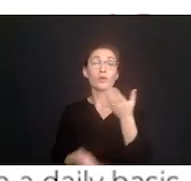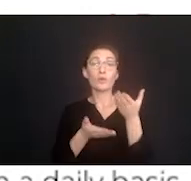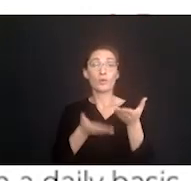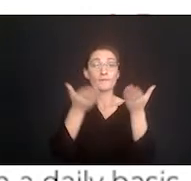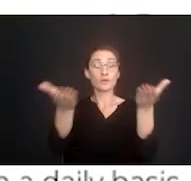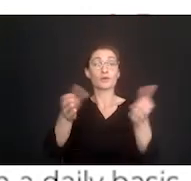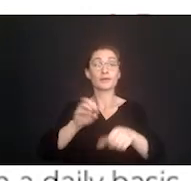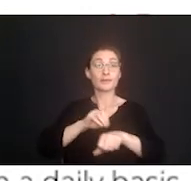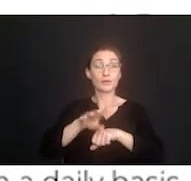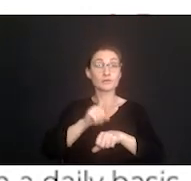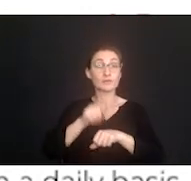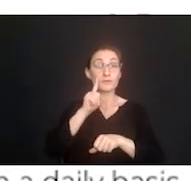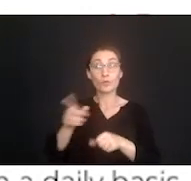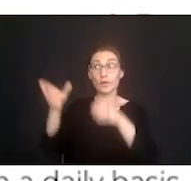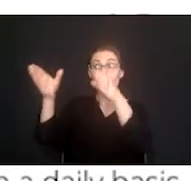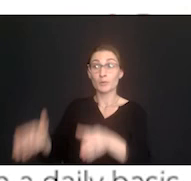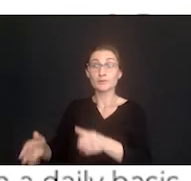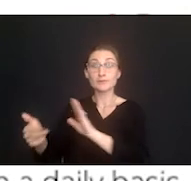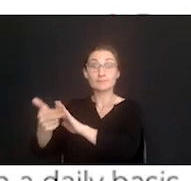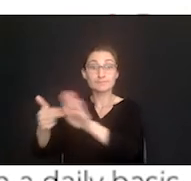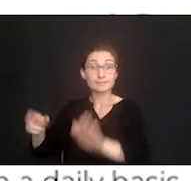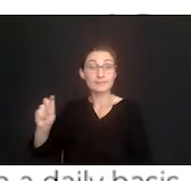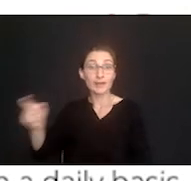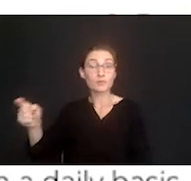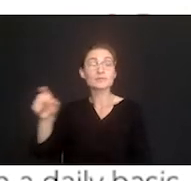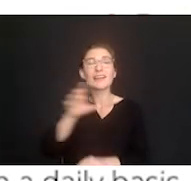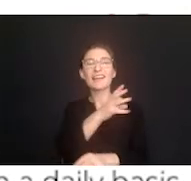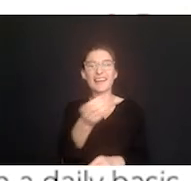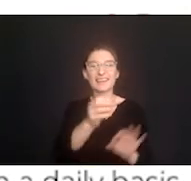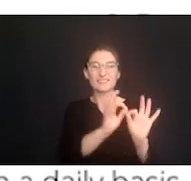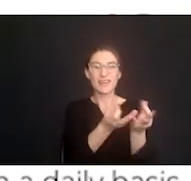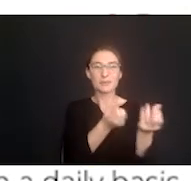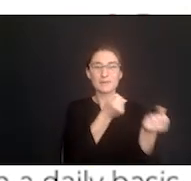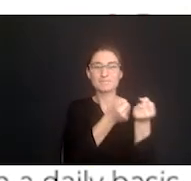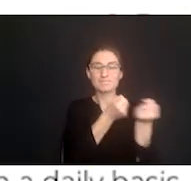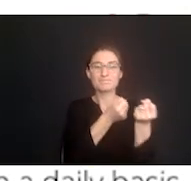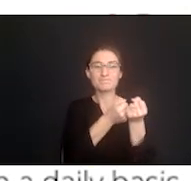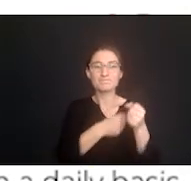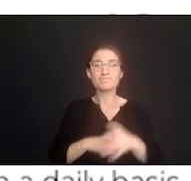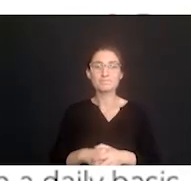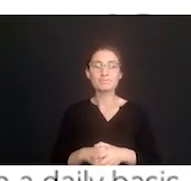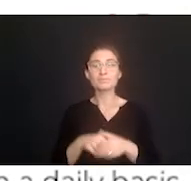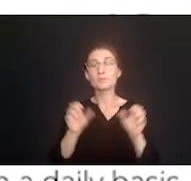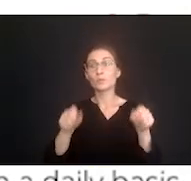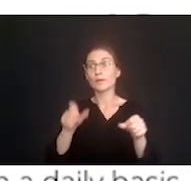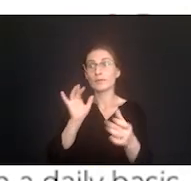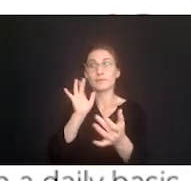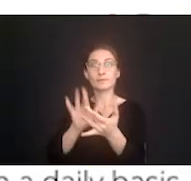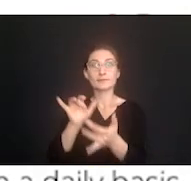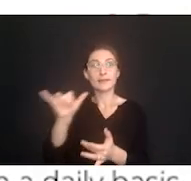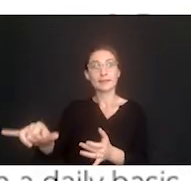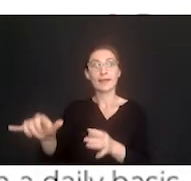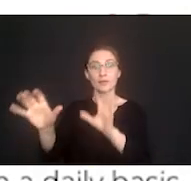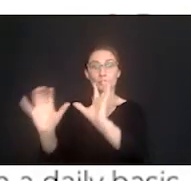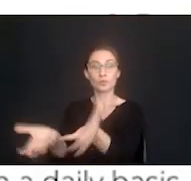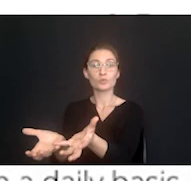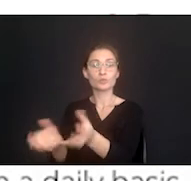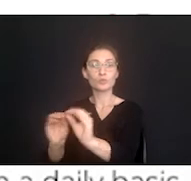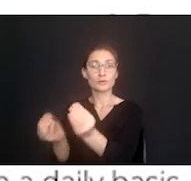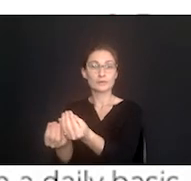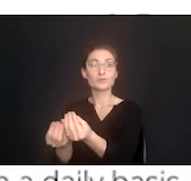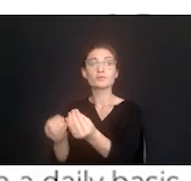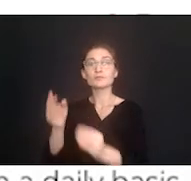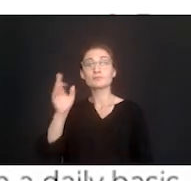counseling for the individual with epilepsy, but for the family as well. So find out as well from your local chapter, your Epilepsy Alliance America chapter, if they